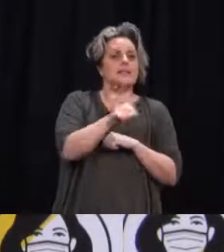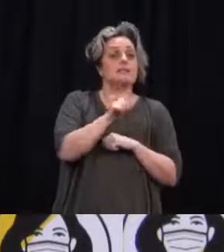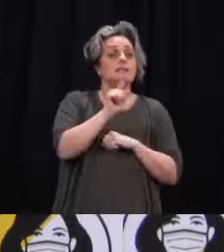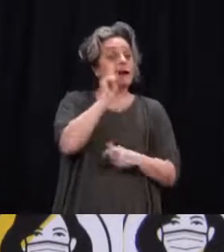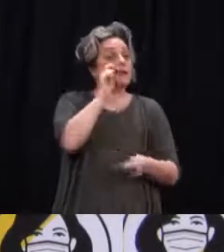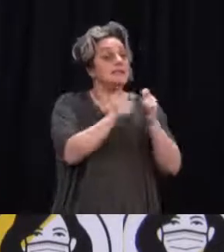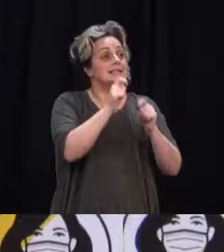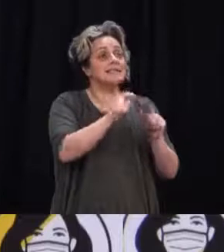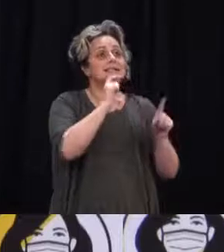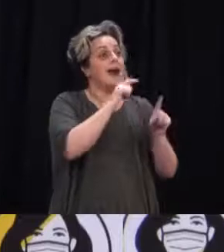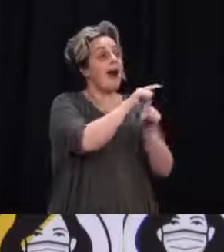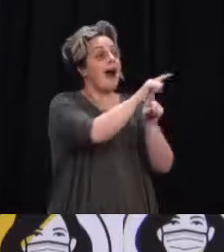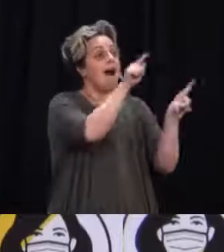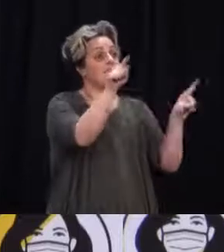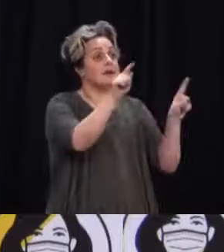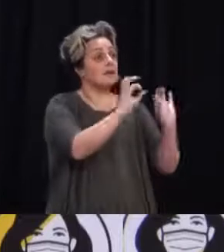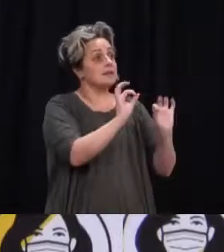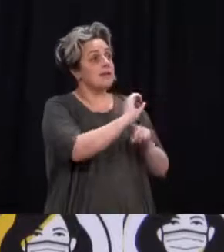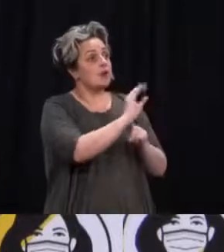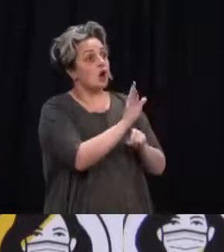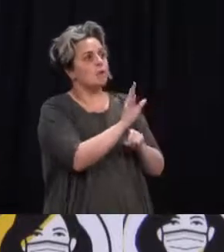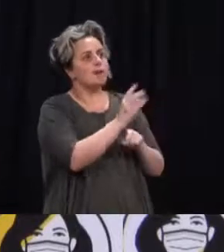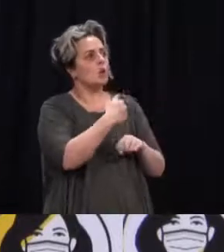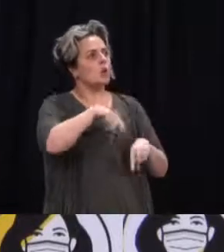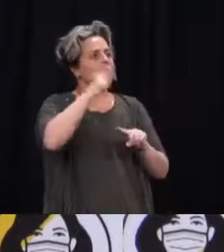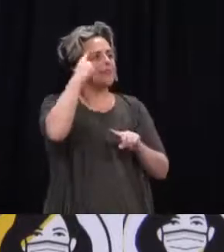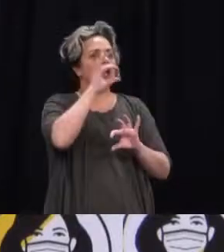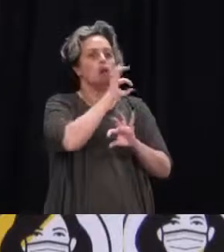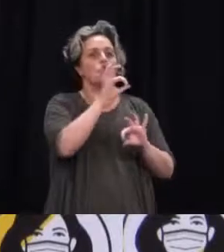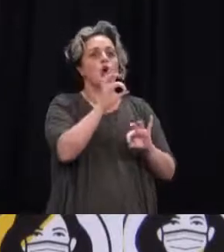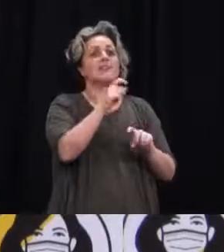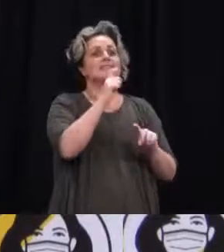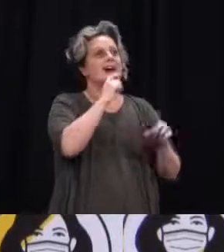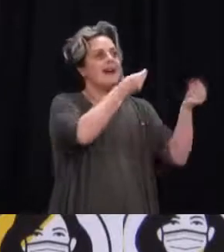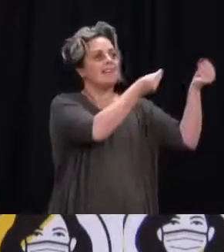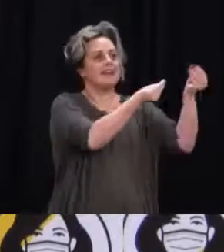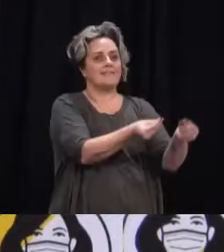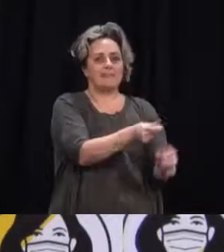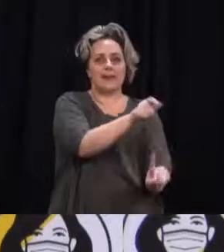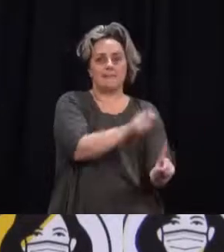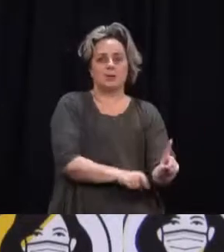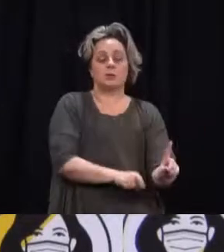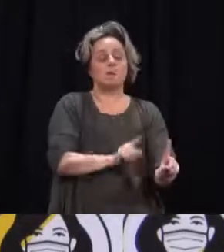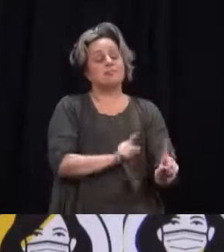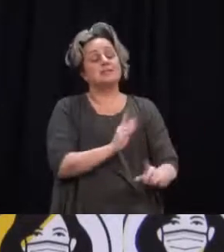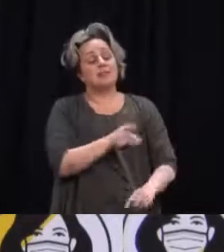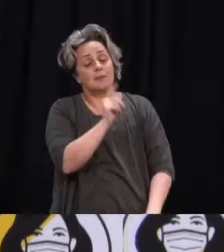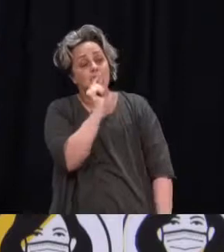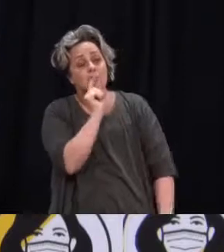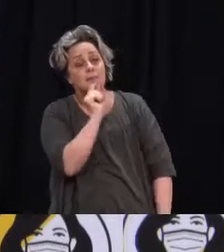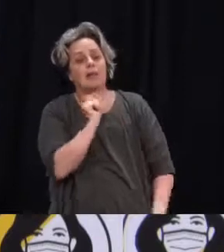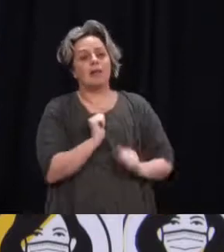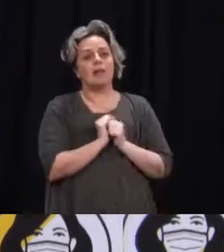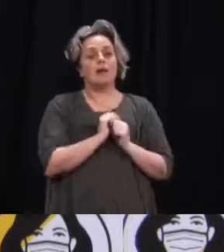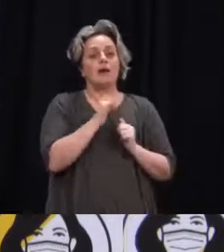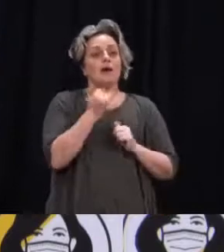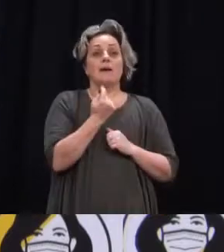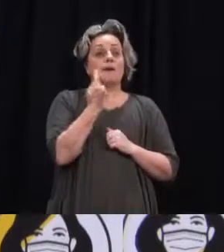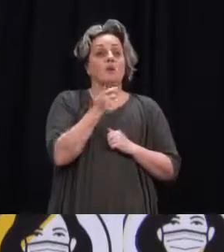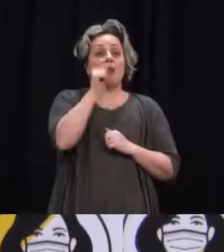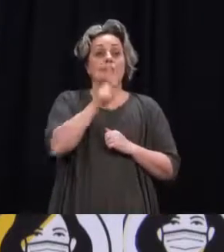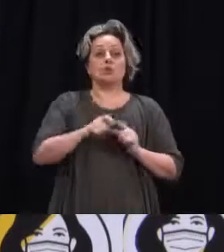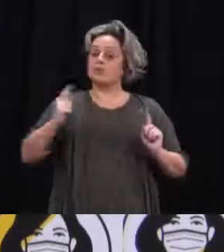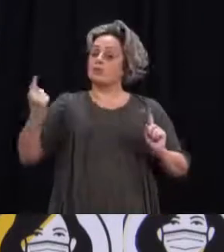negative tests, it doesn't seem that it's been via a staff member, but it's still possible. It could have been through one of these people who was passing